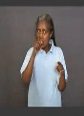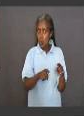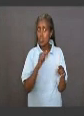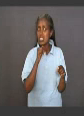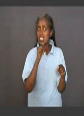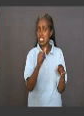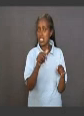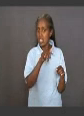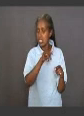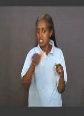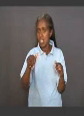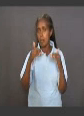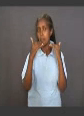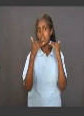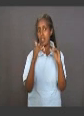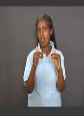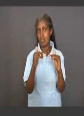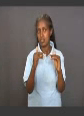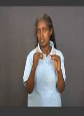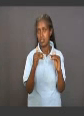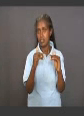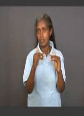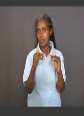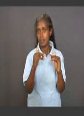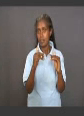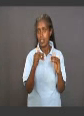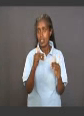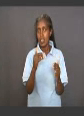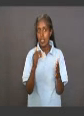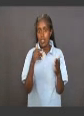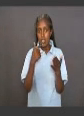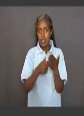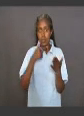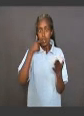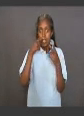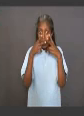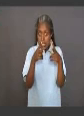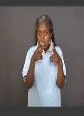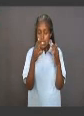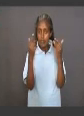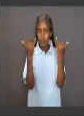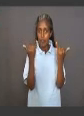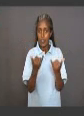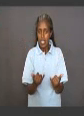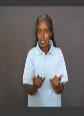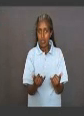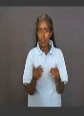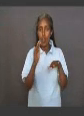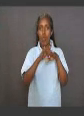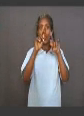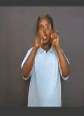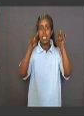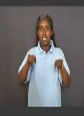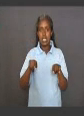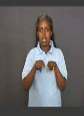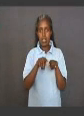necessarily the same size. As you can see, the figures on your screen